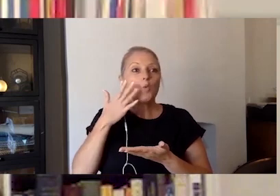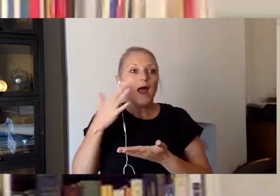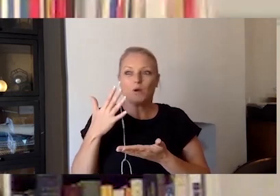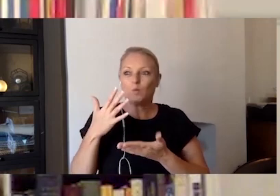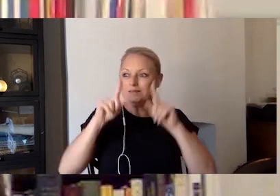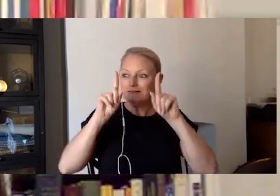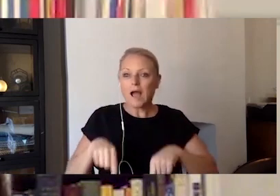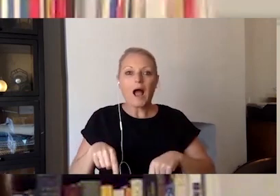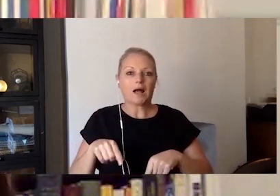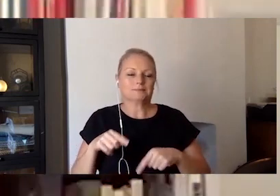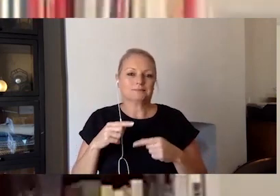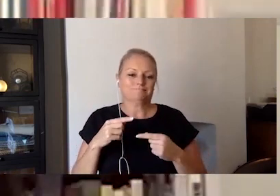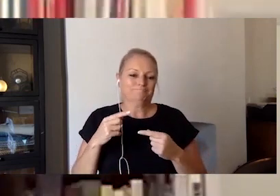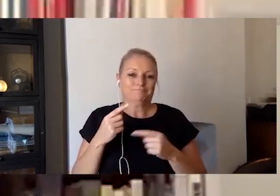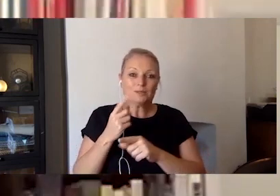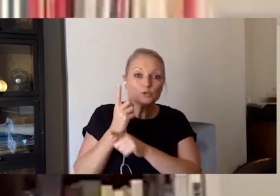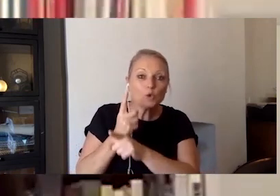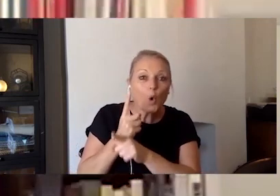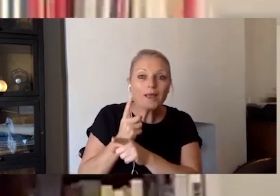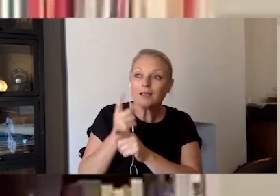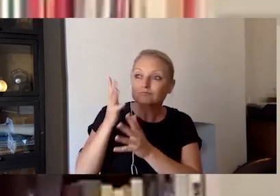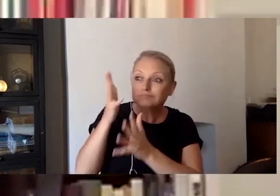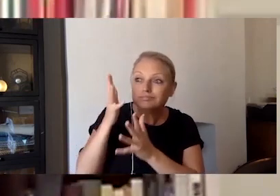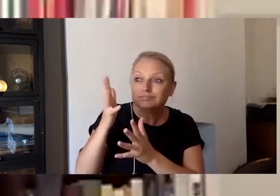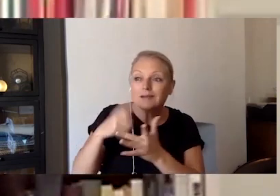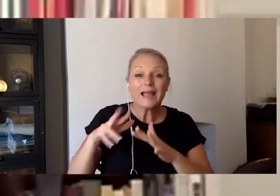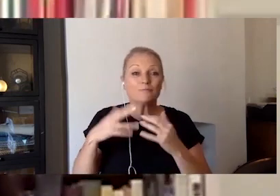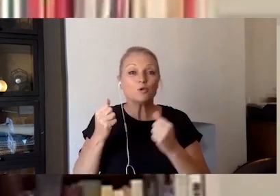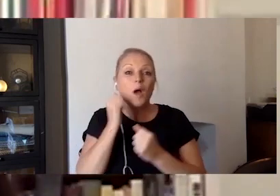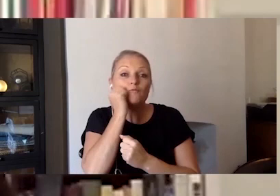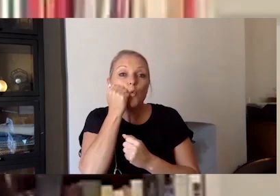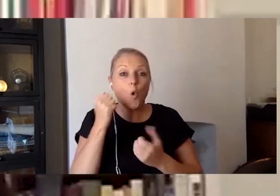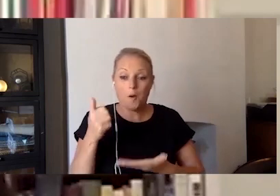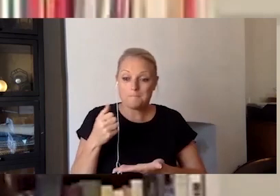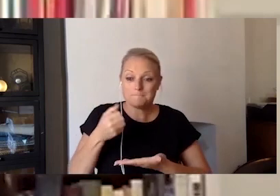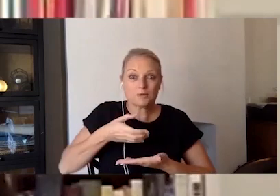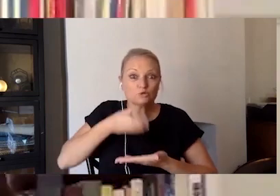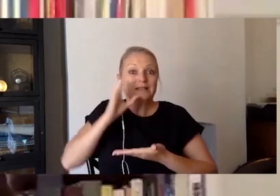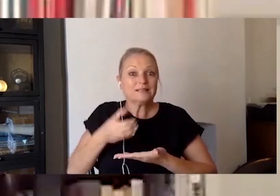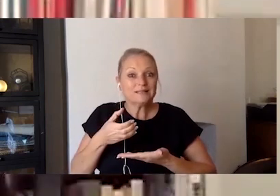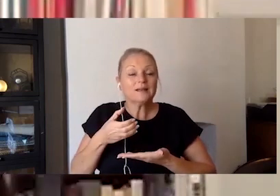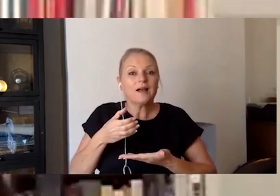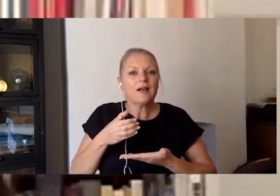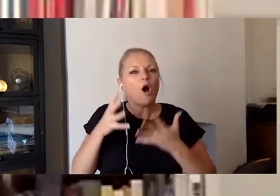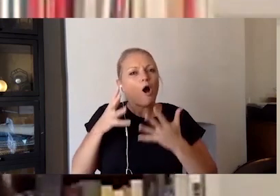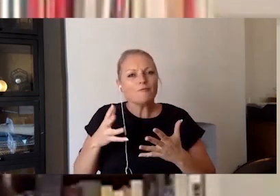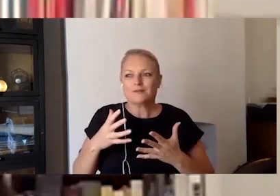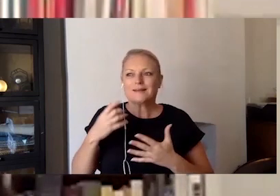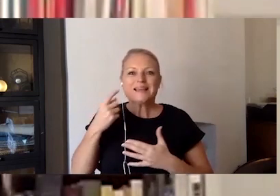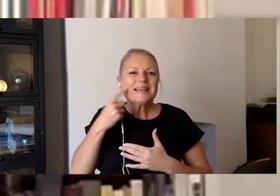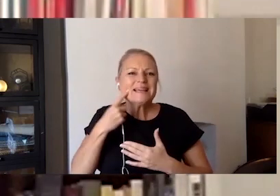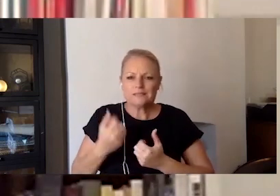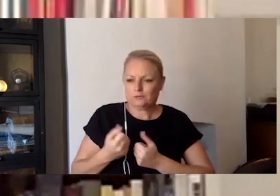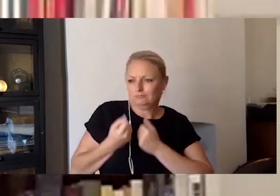a warm beverage. So drink up, I say. Moving to creativity now, when you're creative,